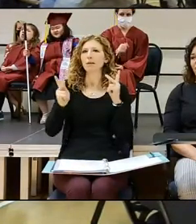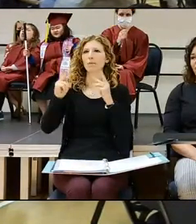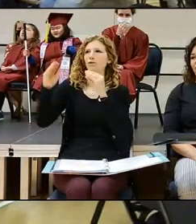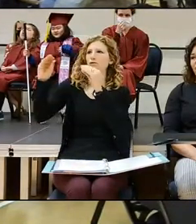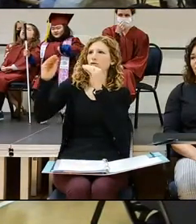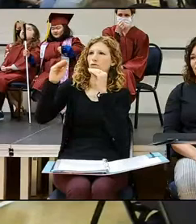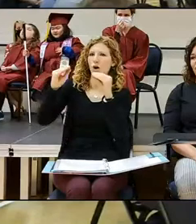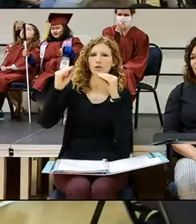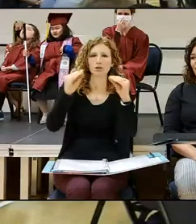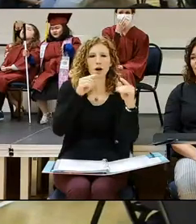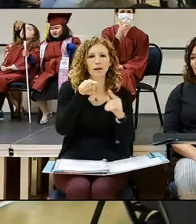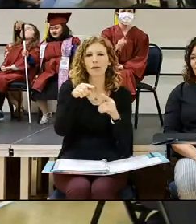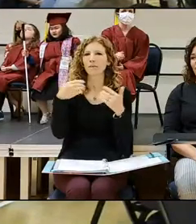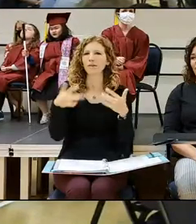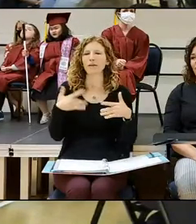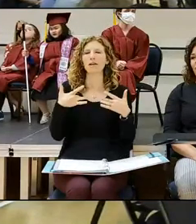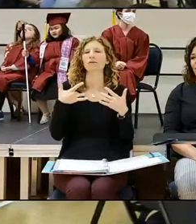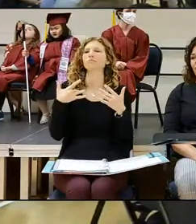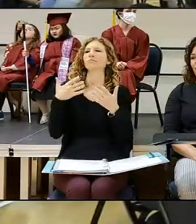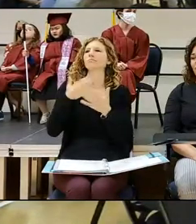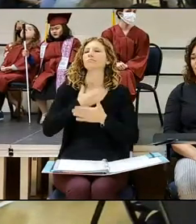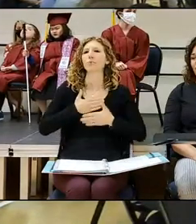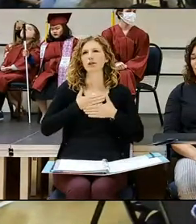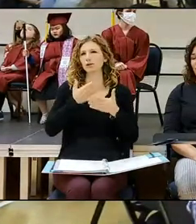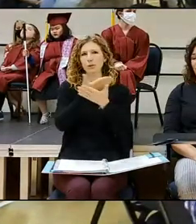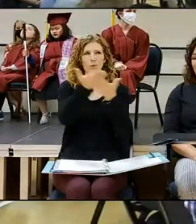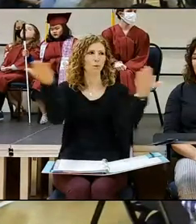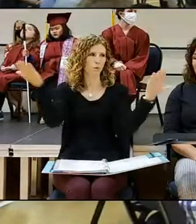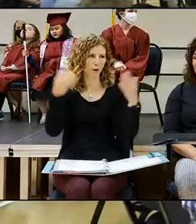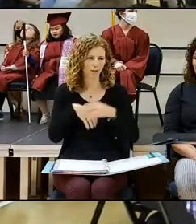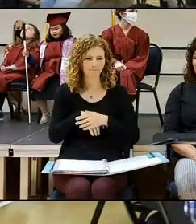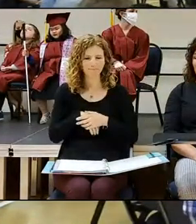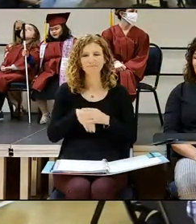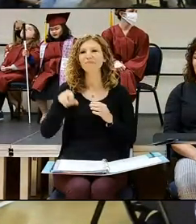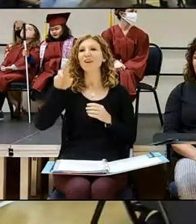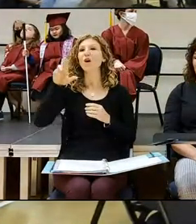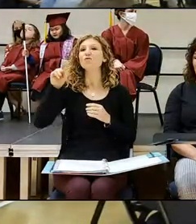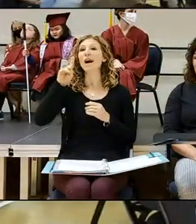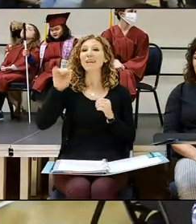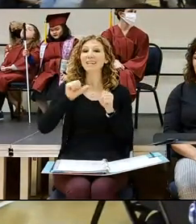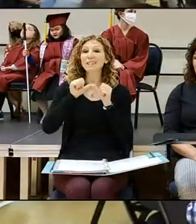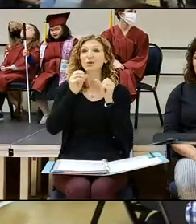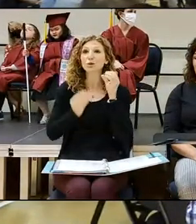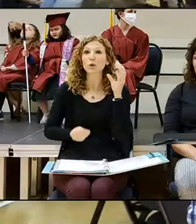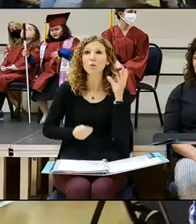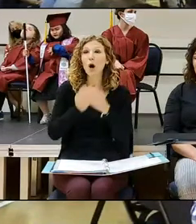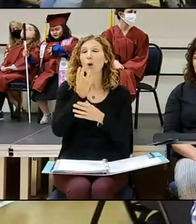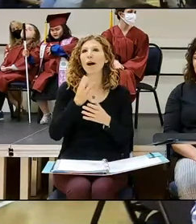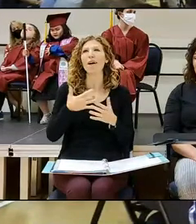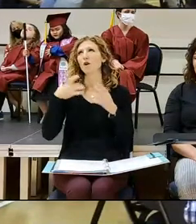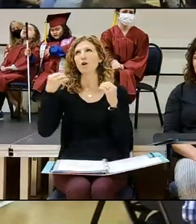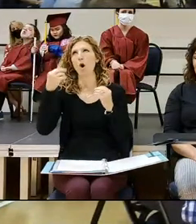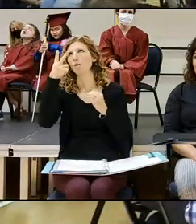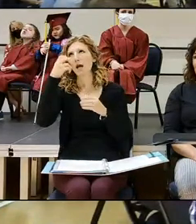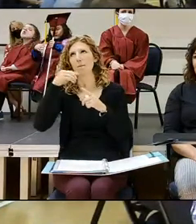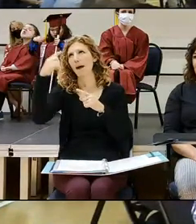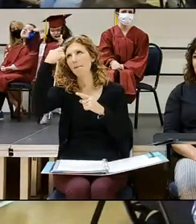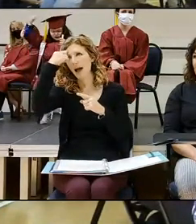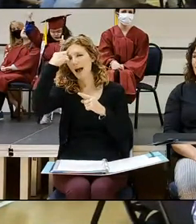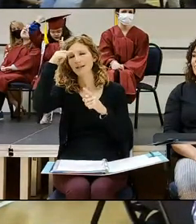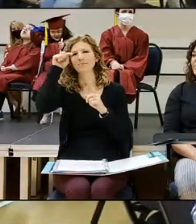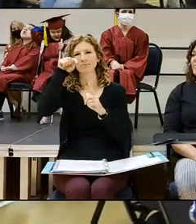we are greatly appreciative of that. As Rocky continues to grow, I have absolutely no doubt in my mind that he's going